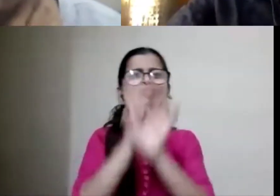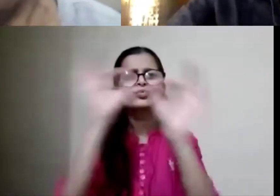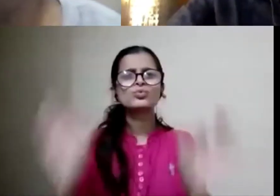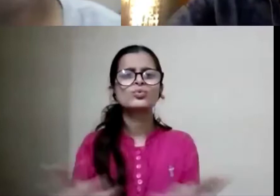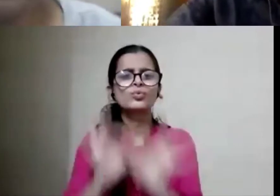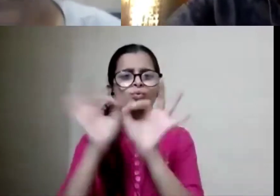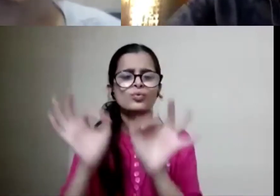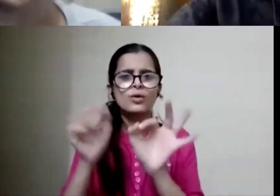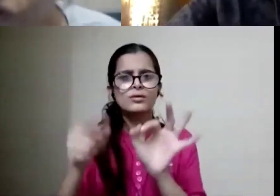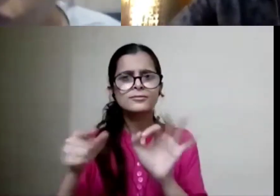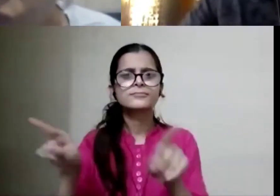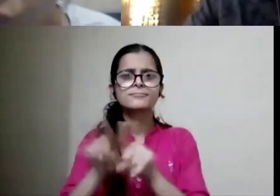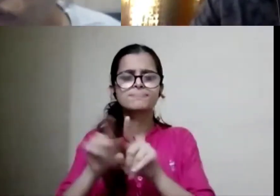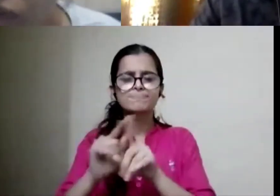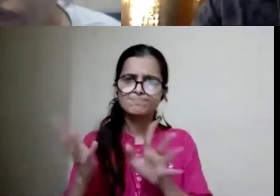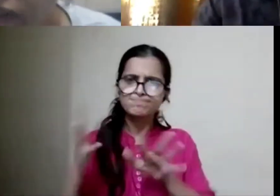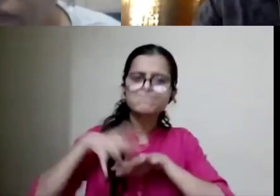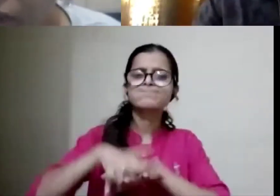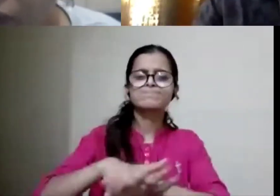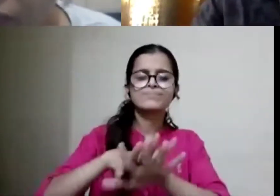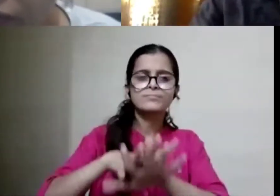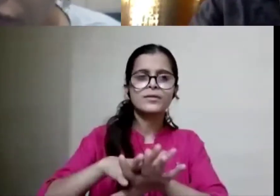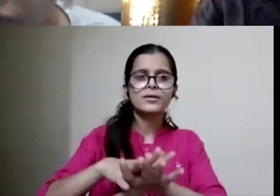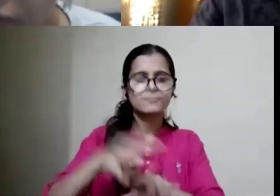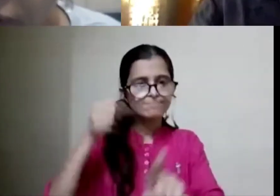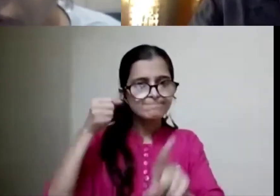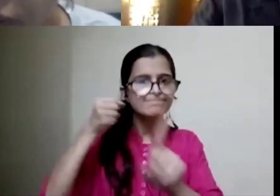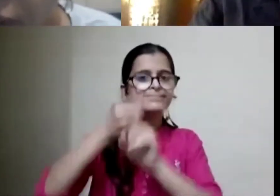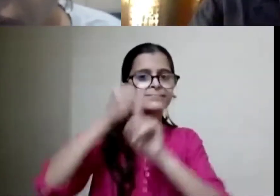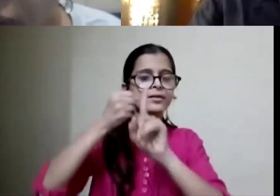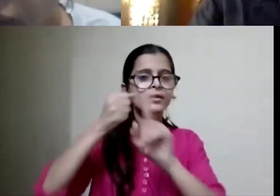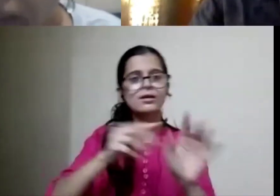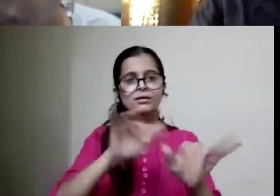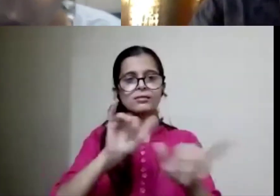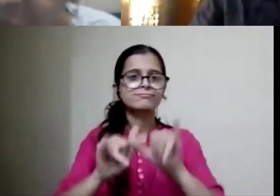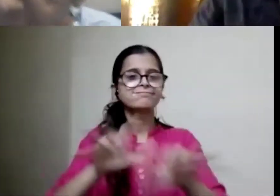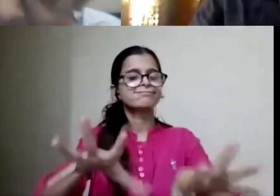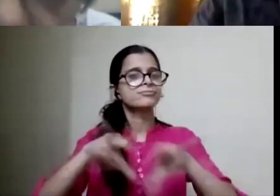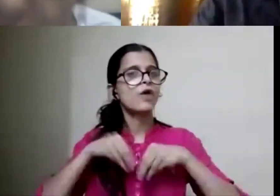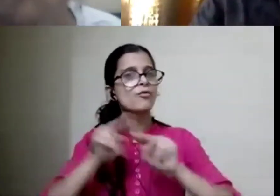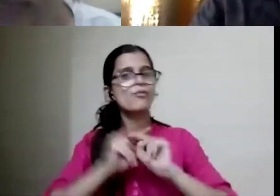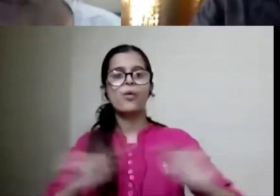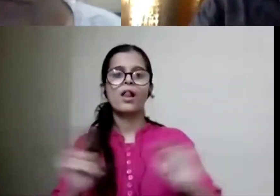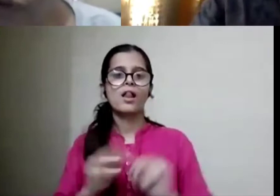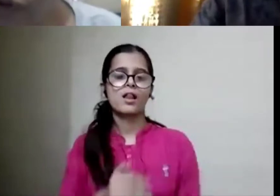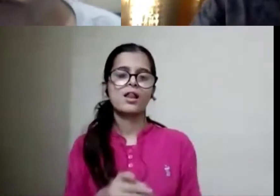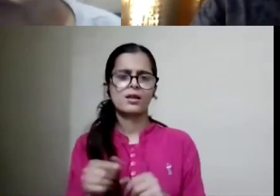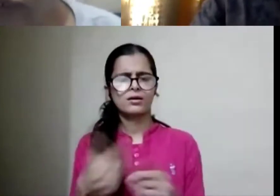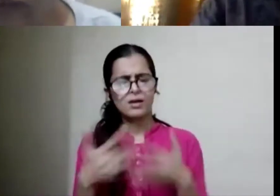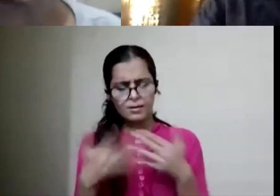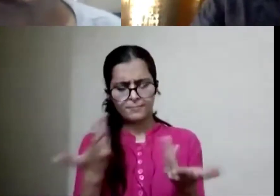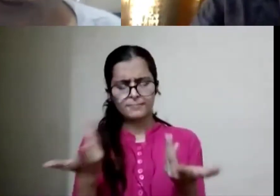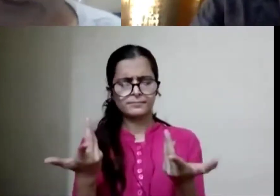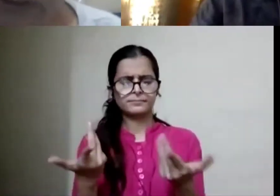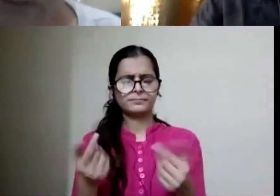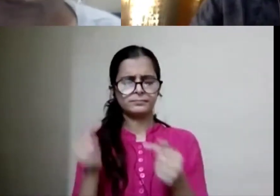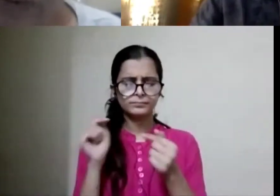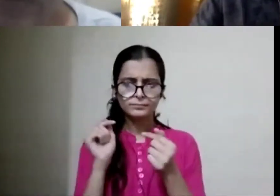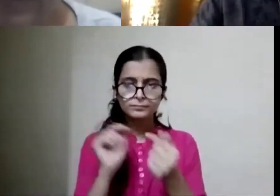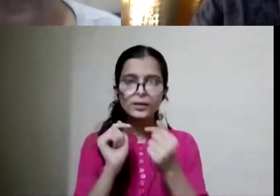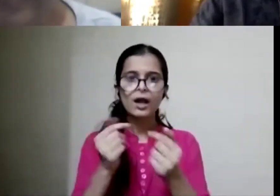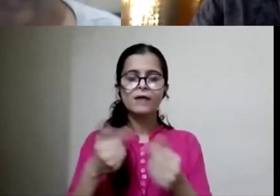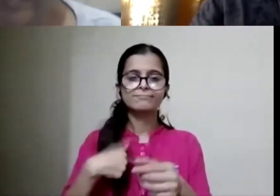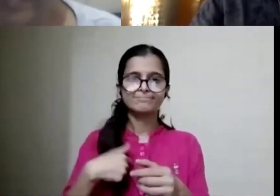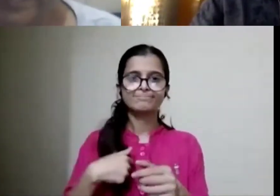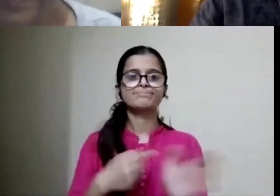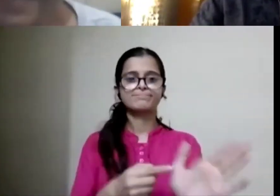creating a totally different jurisprudence of reasonable accommodation. The argument I have tried to raise today is